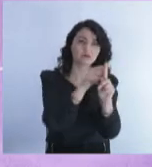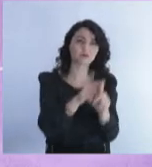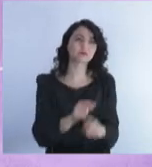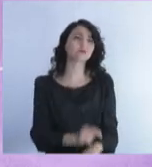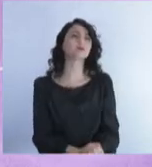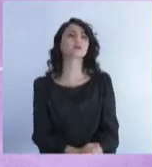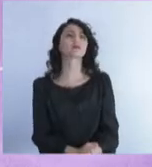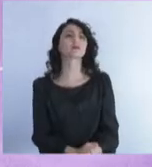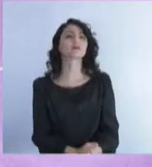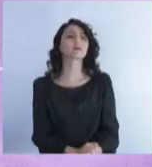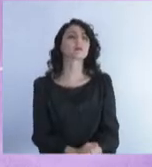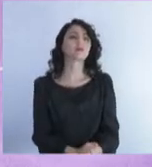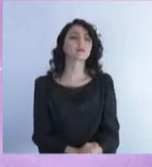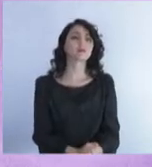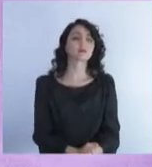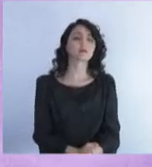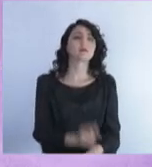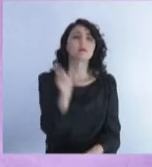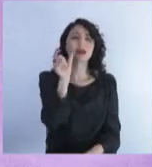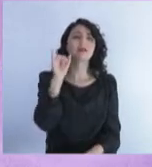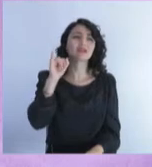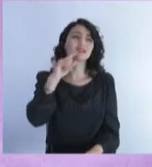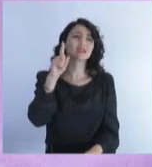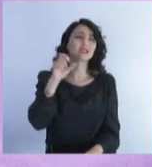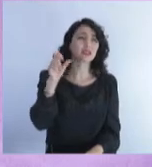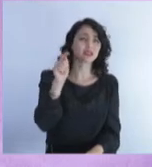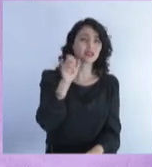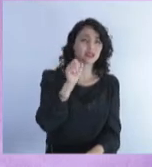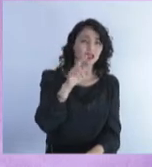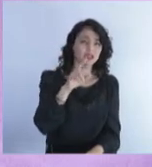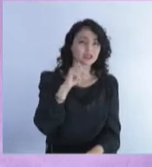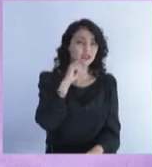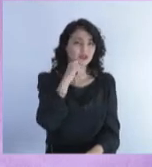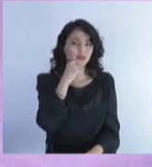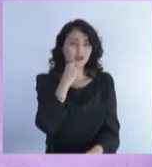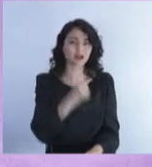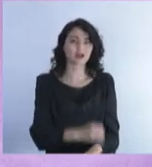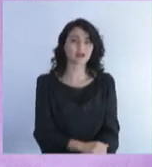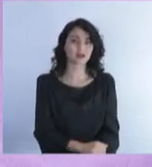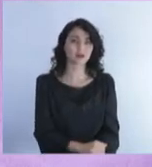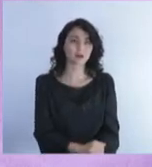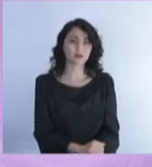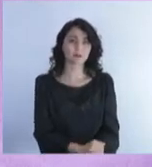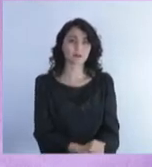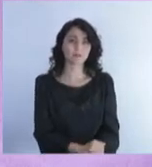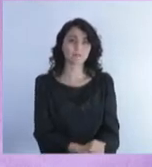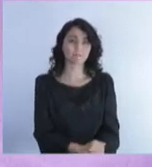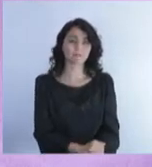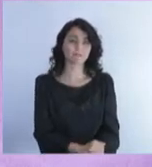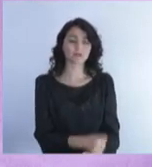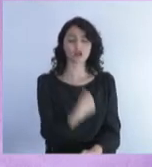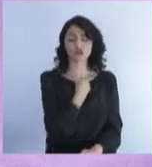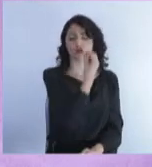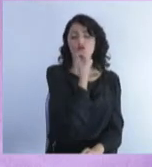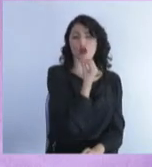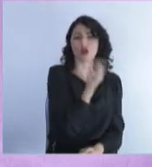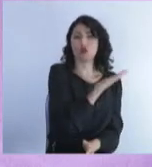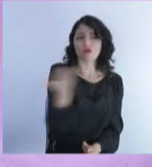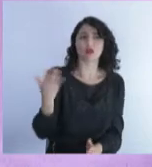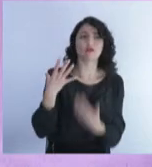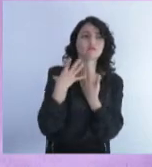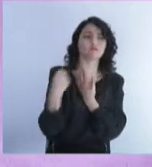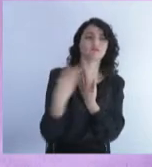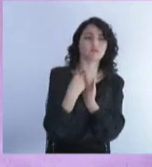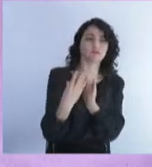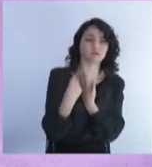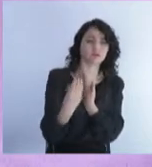the pace setter, this is called in English. It means that you expect people to be as good as you are. Well,